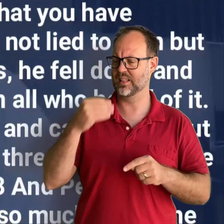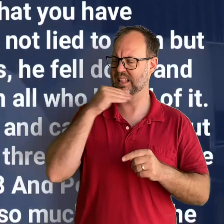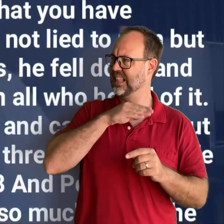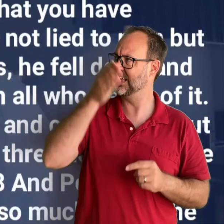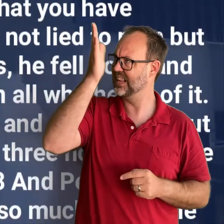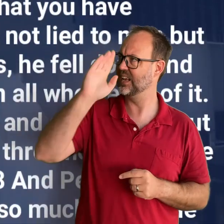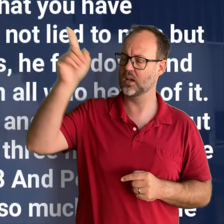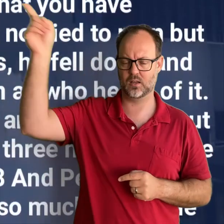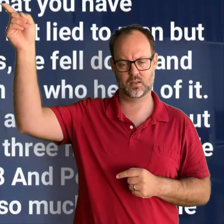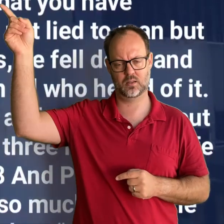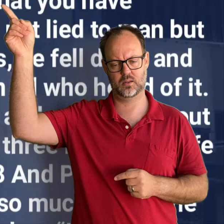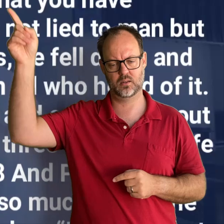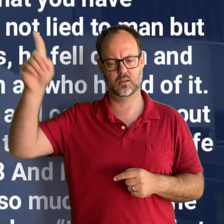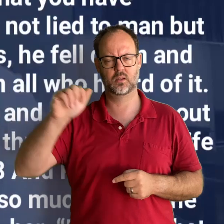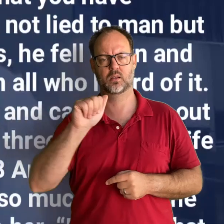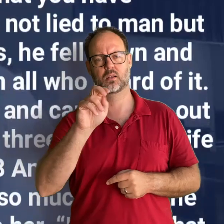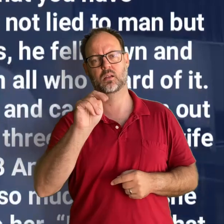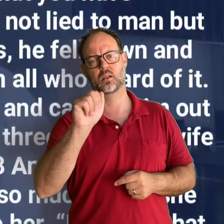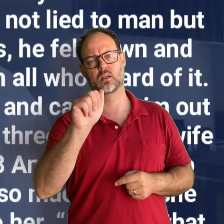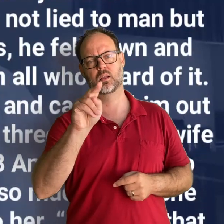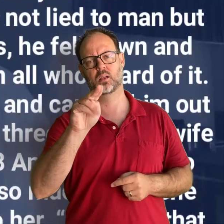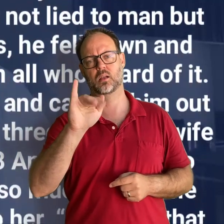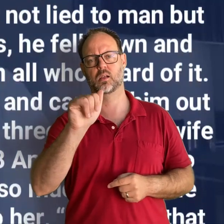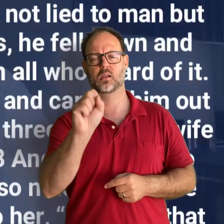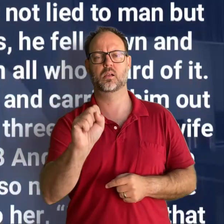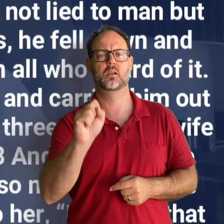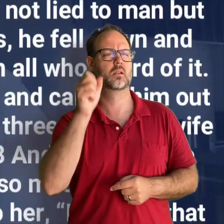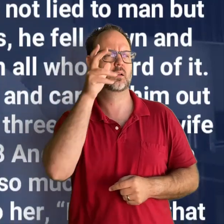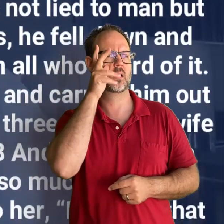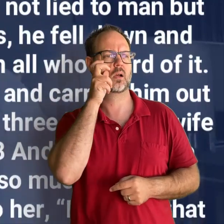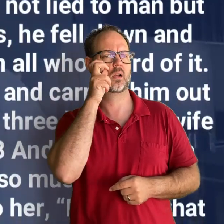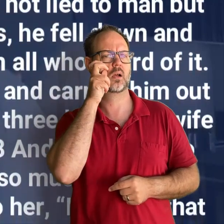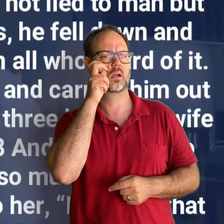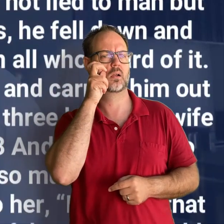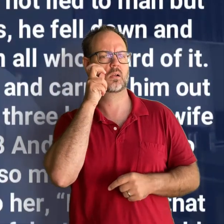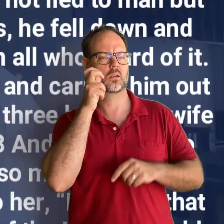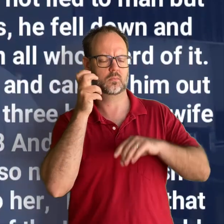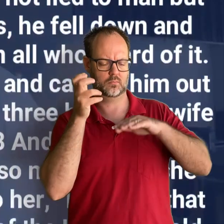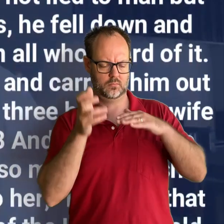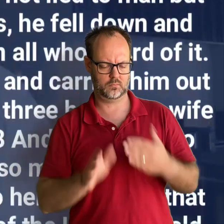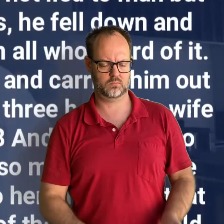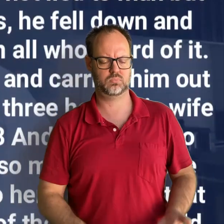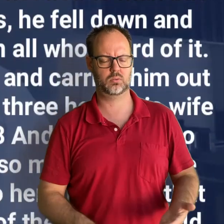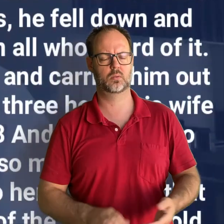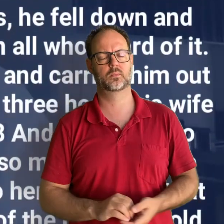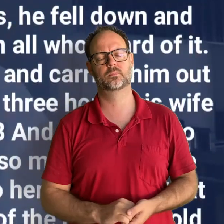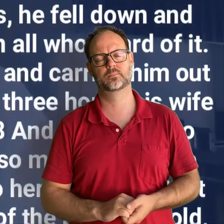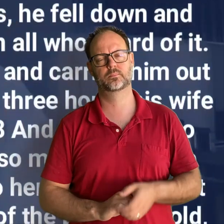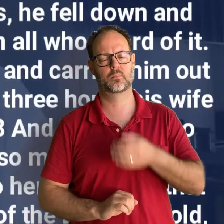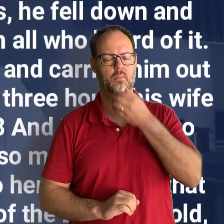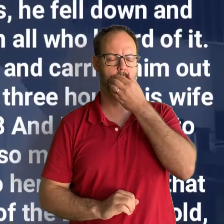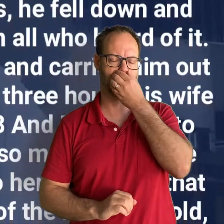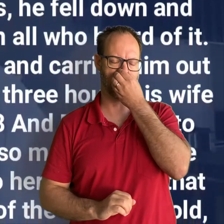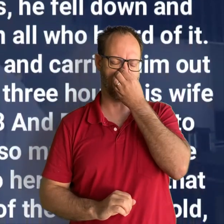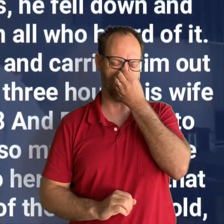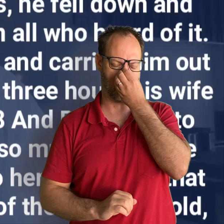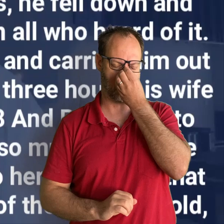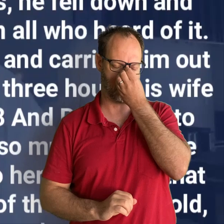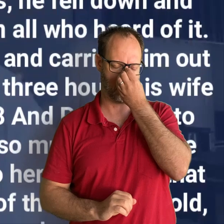to God. When Ananias heard these words, he fell down and breathed his